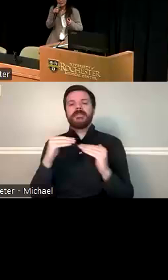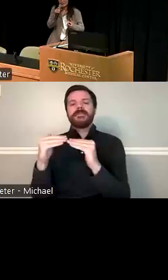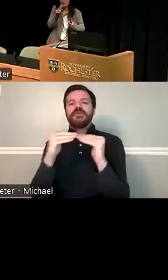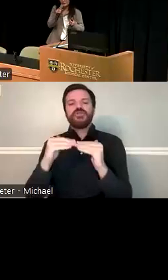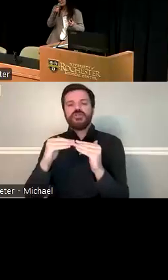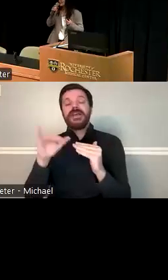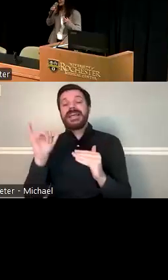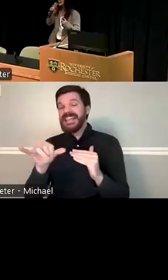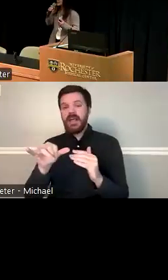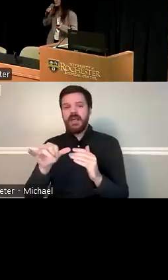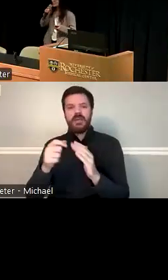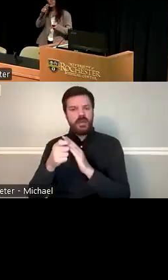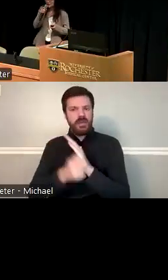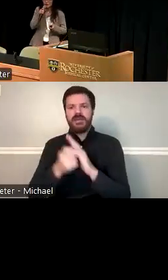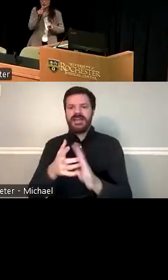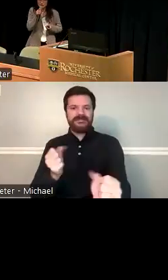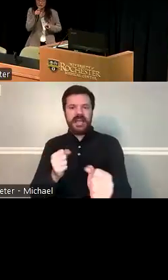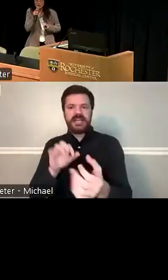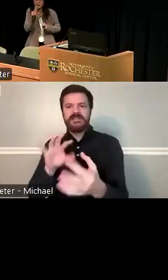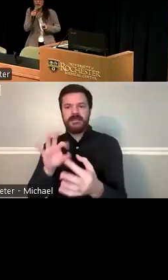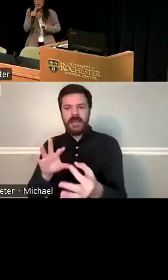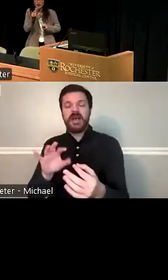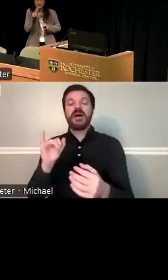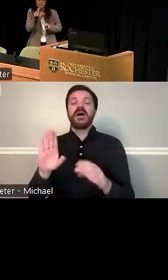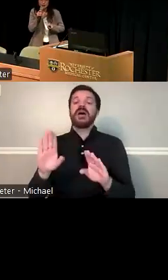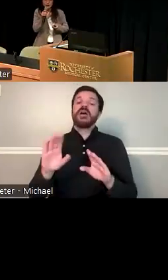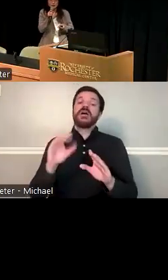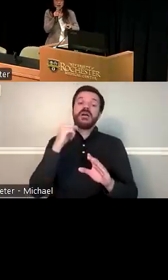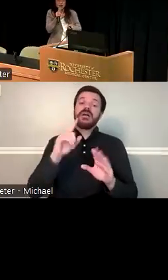that immediate feedback in addition to behavioral rehearsal.